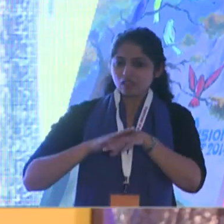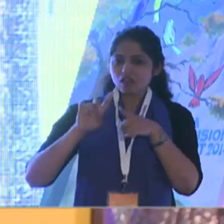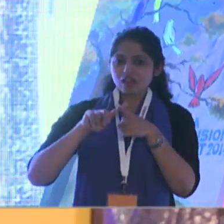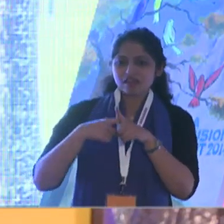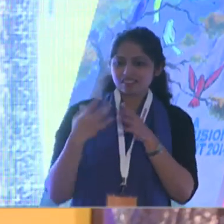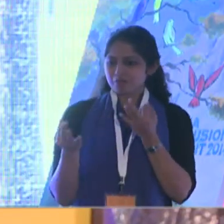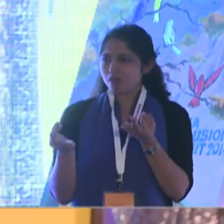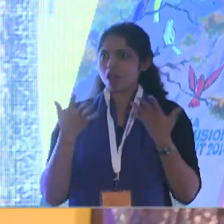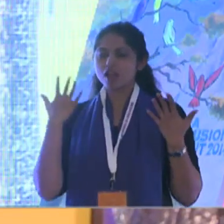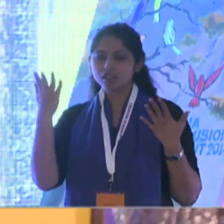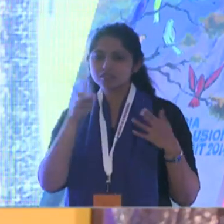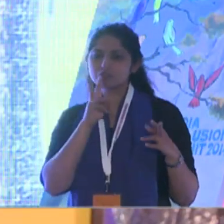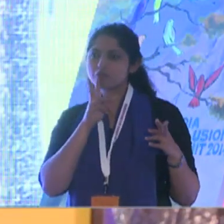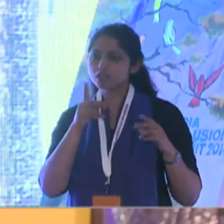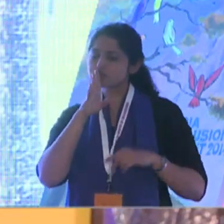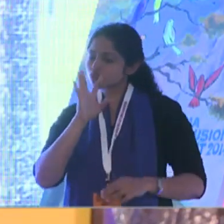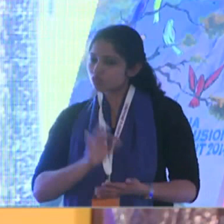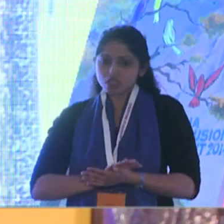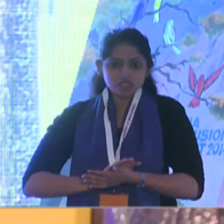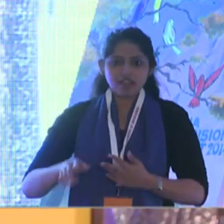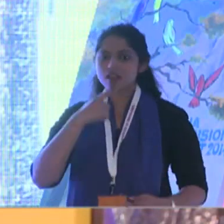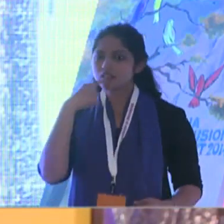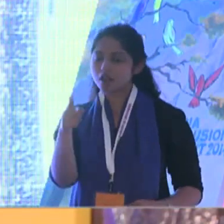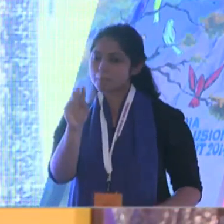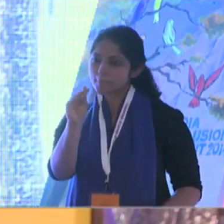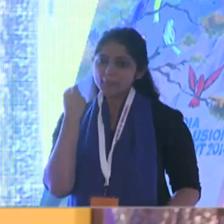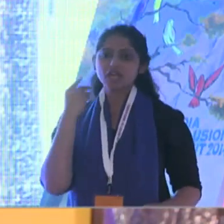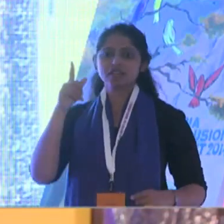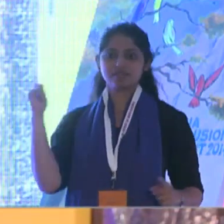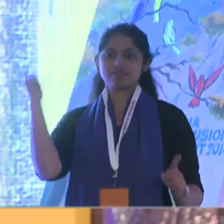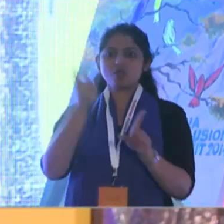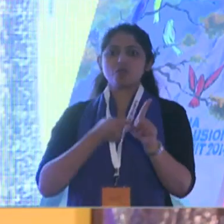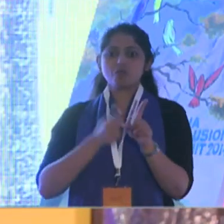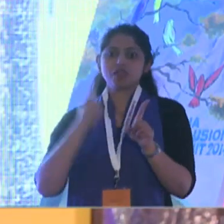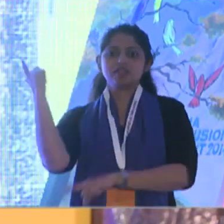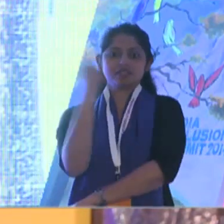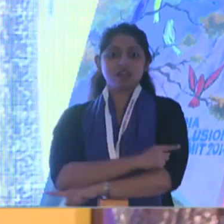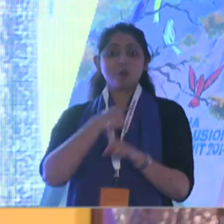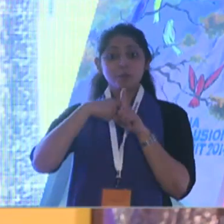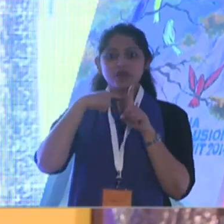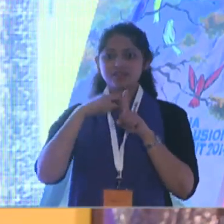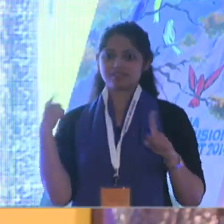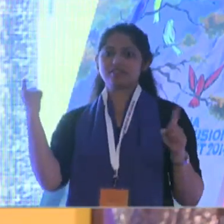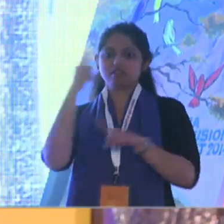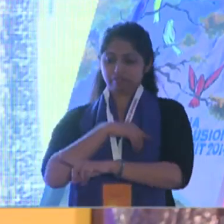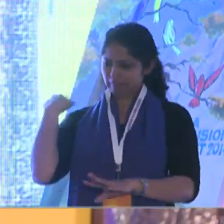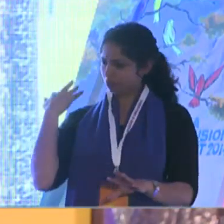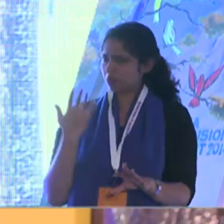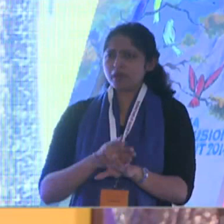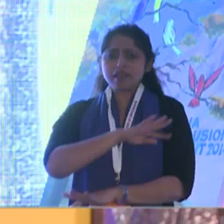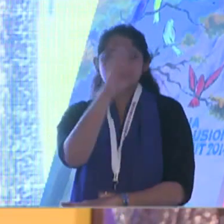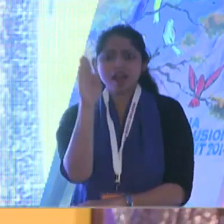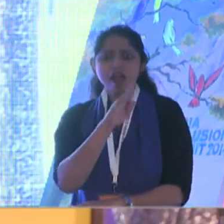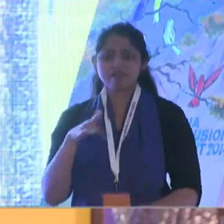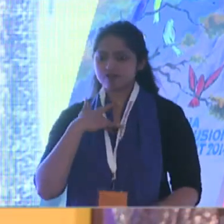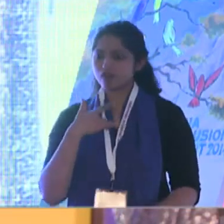why I began by saying that today, honestly, is the best day of this year and one of the most positive days of my entire life.